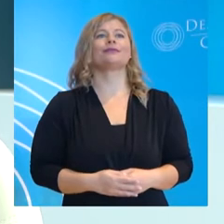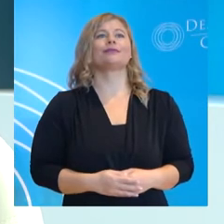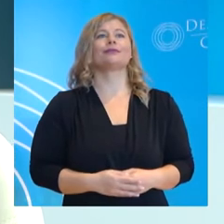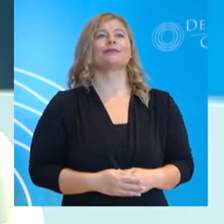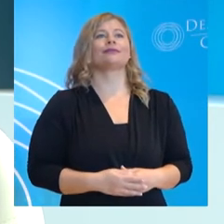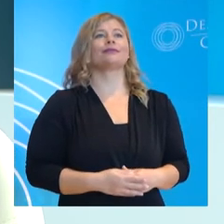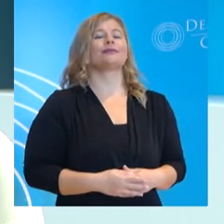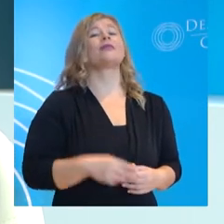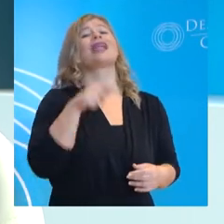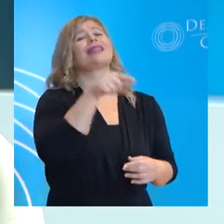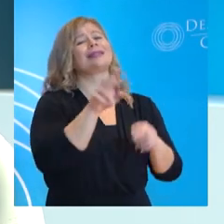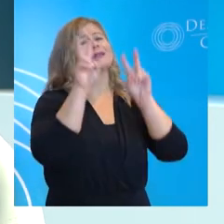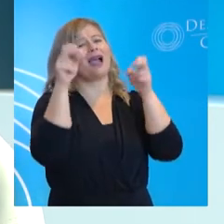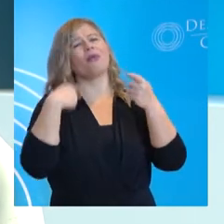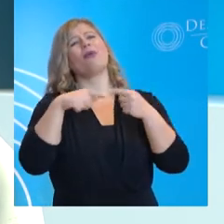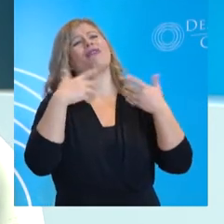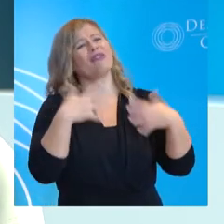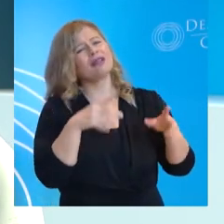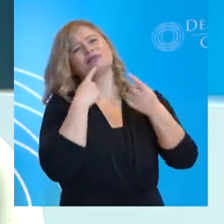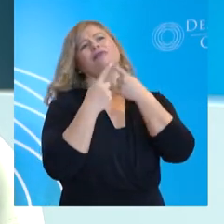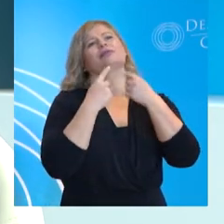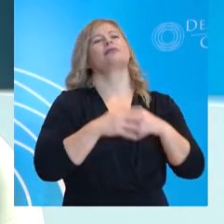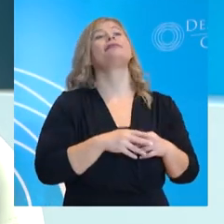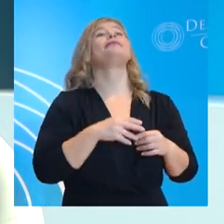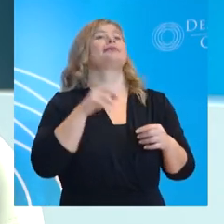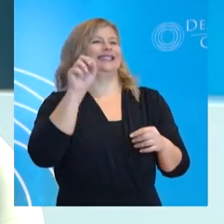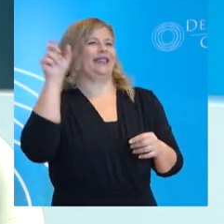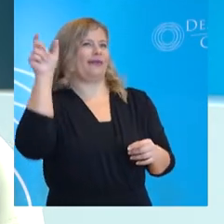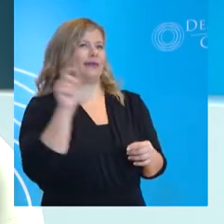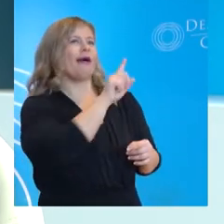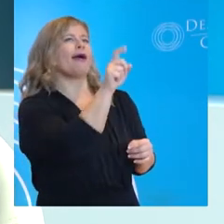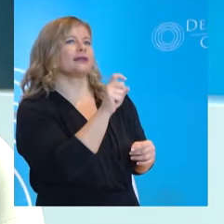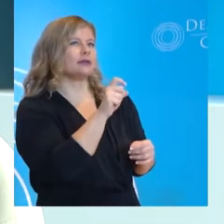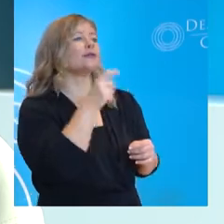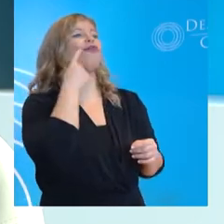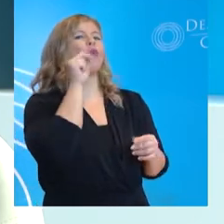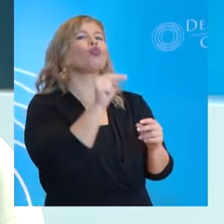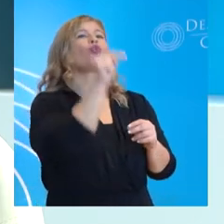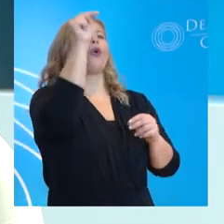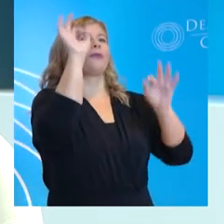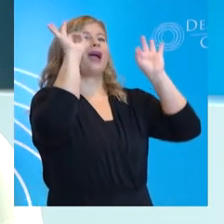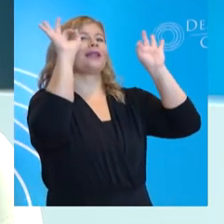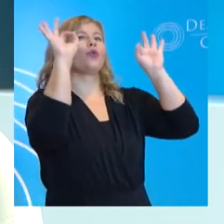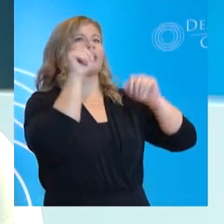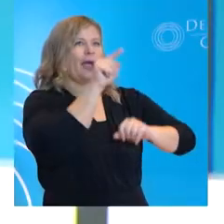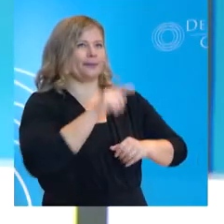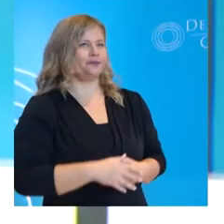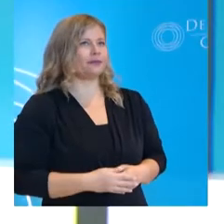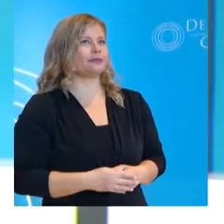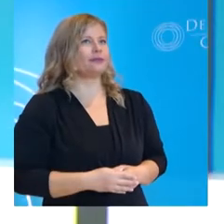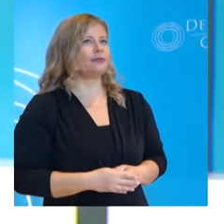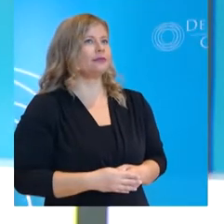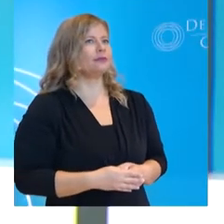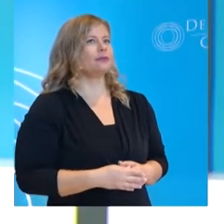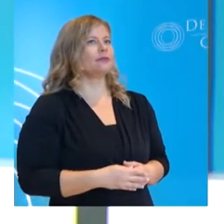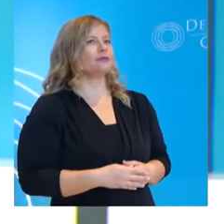North Macedonia. And enlargement. Now, North Macedonia has been a, what would you say, a neuralgic issue in Greece,